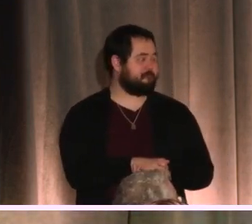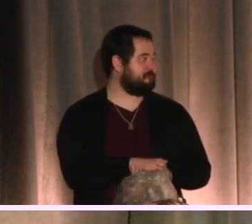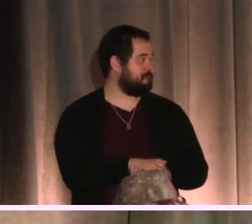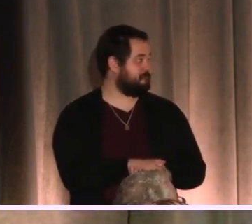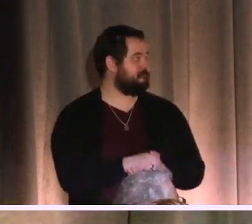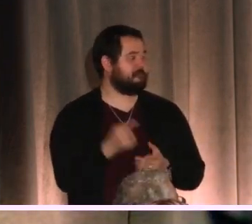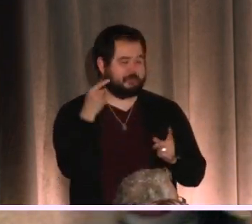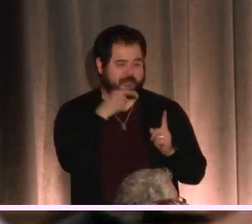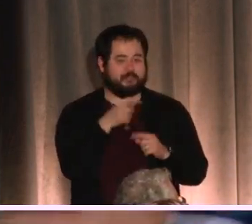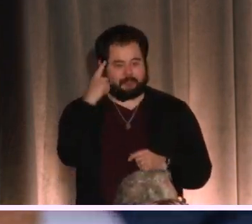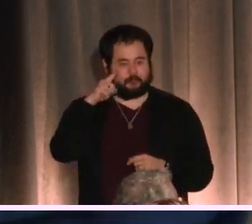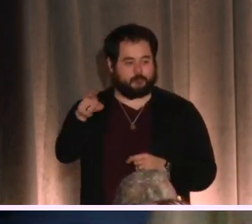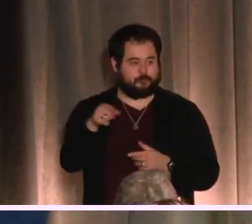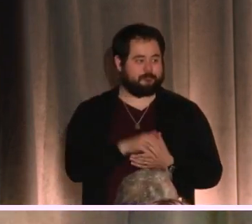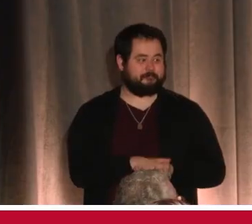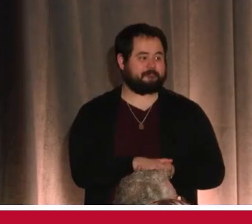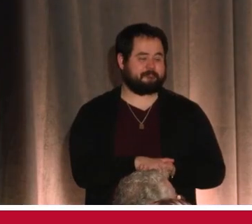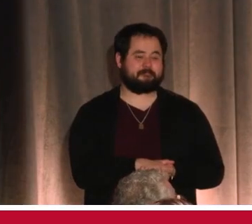This is to you.